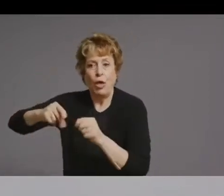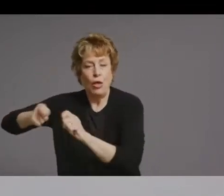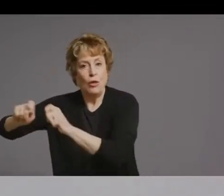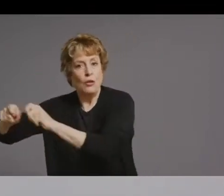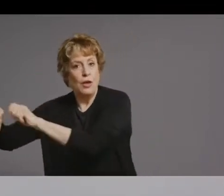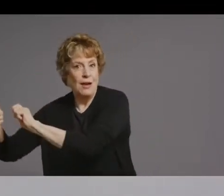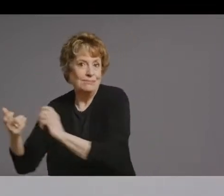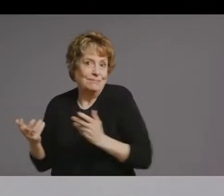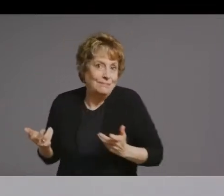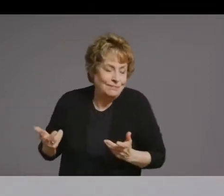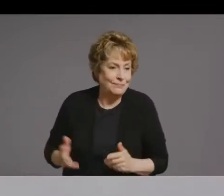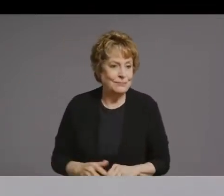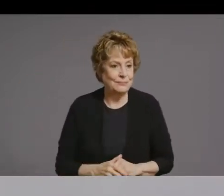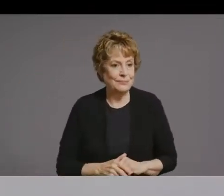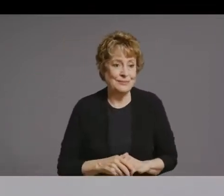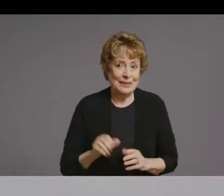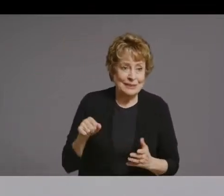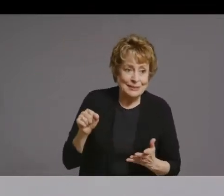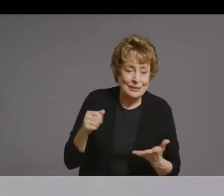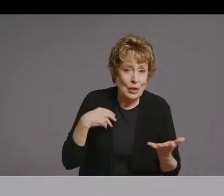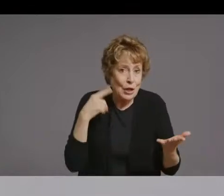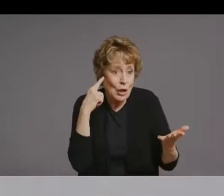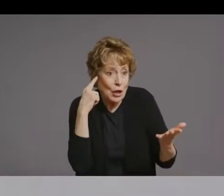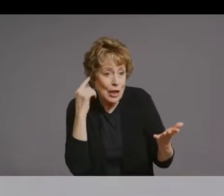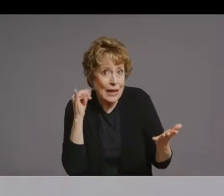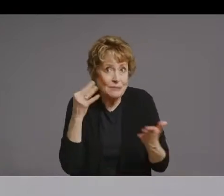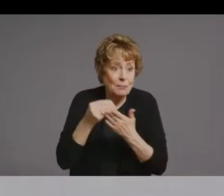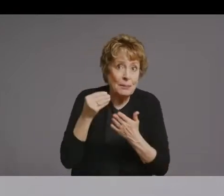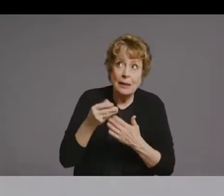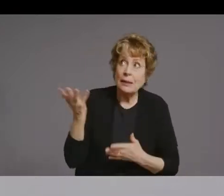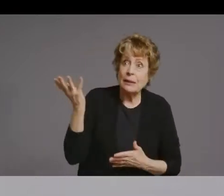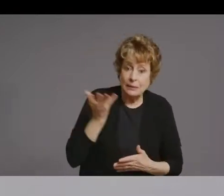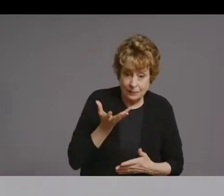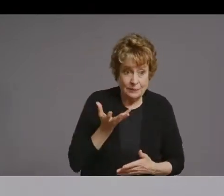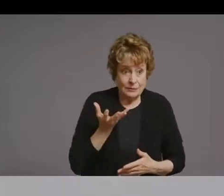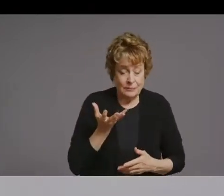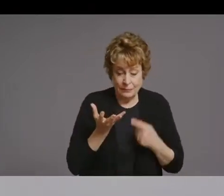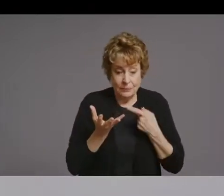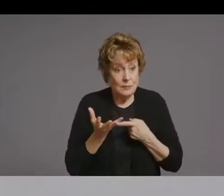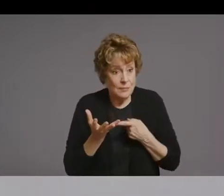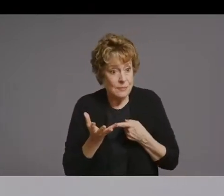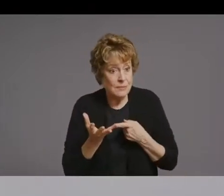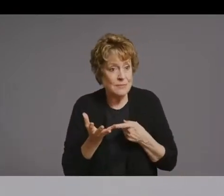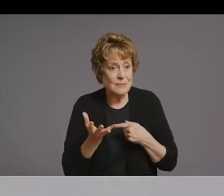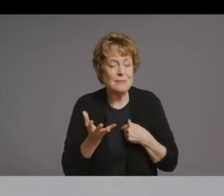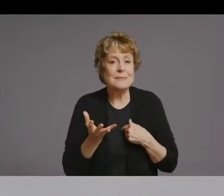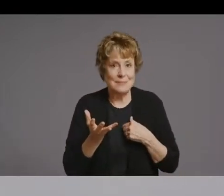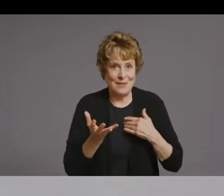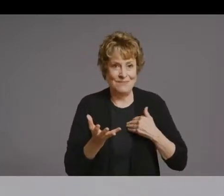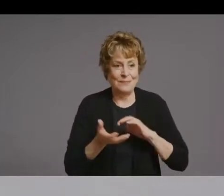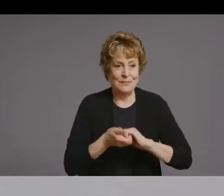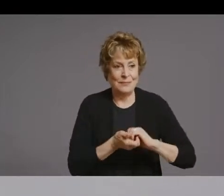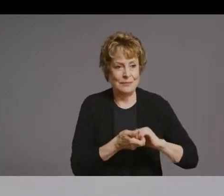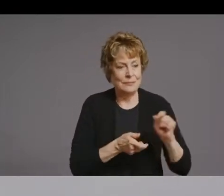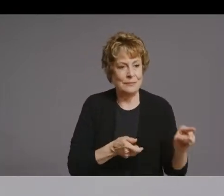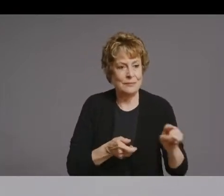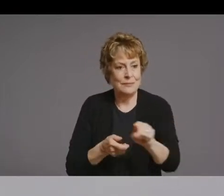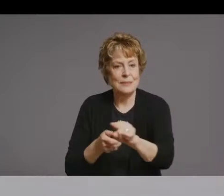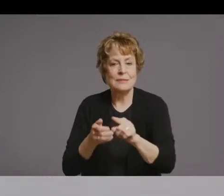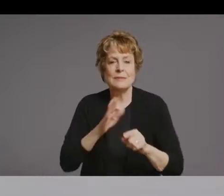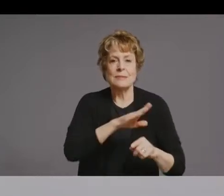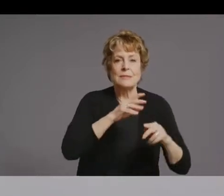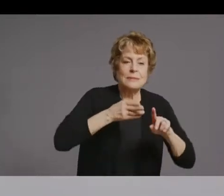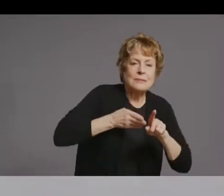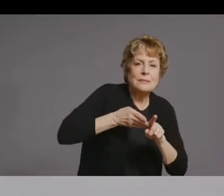this money is coming. We have contracts with partners that do some of the genetic sequencing work for us, but we